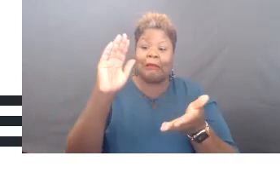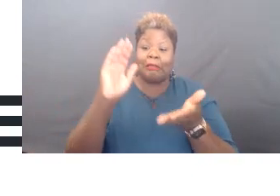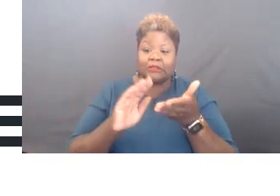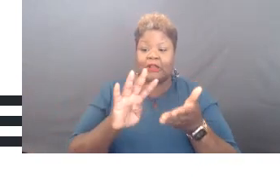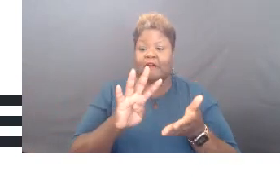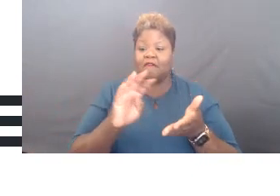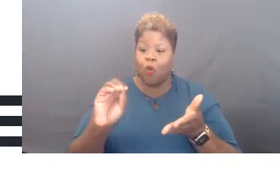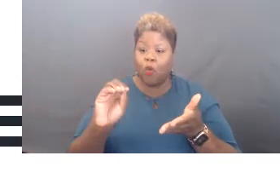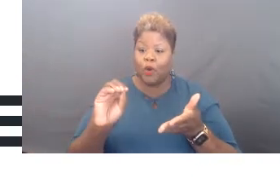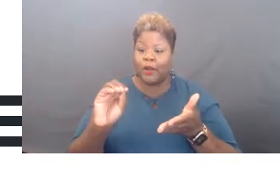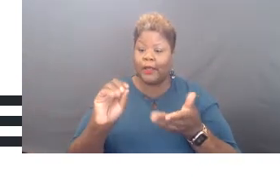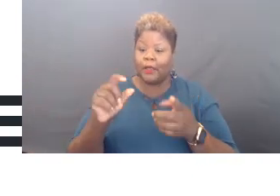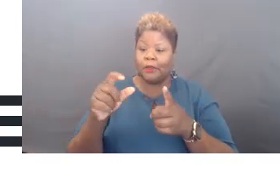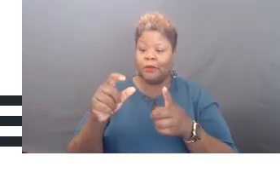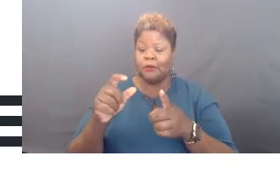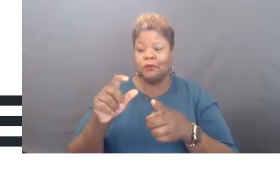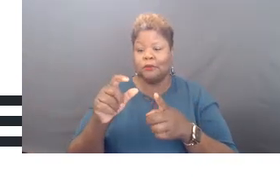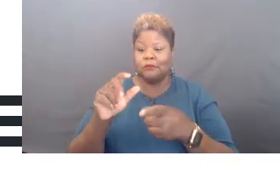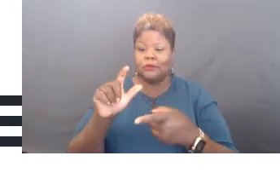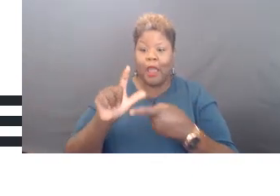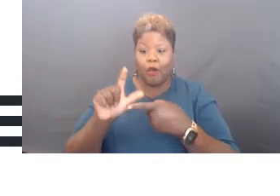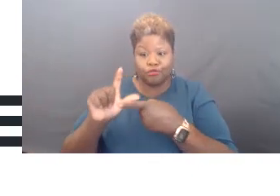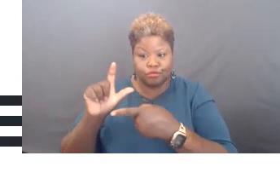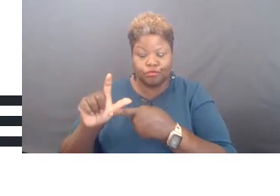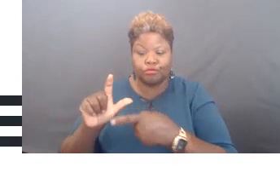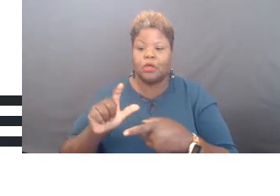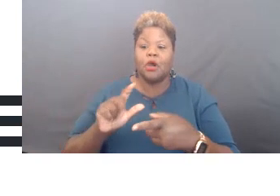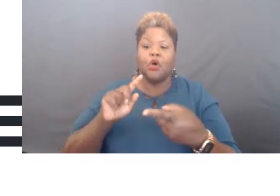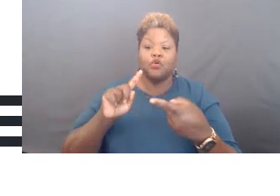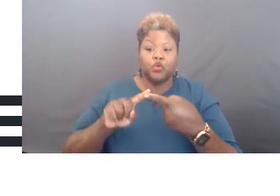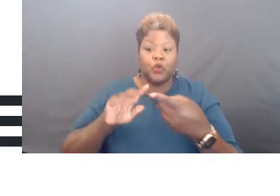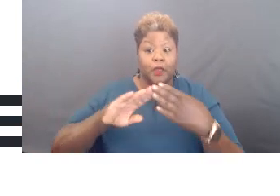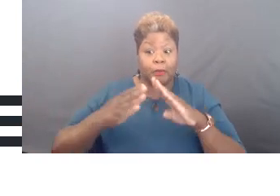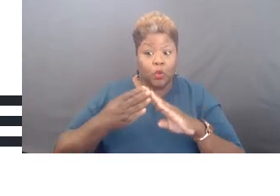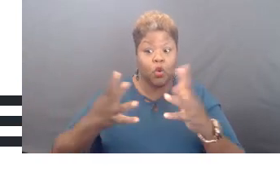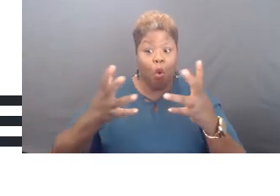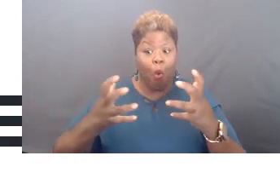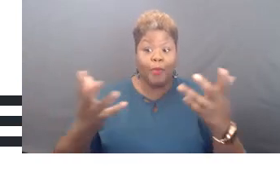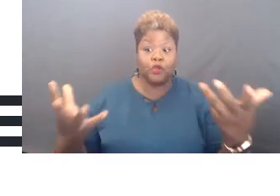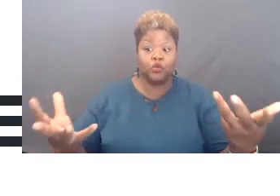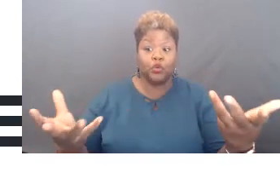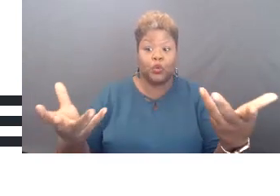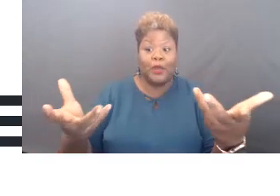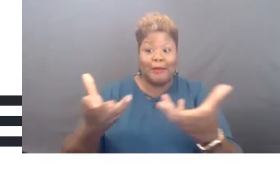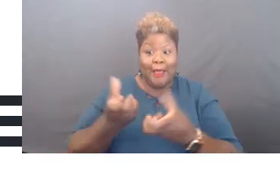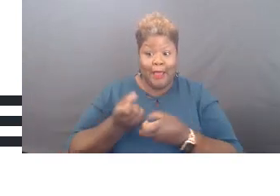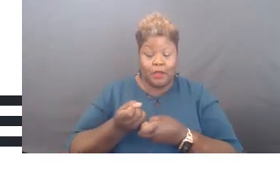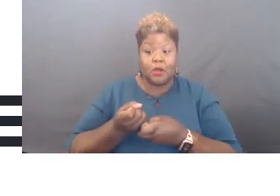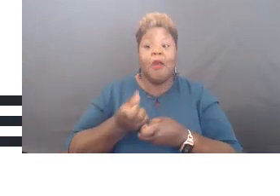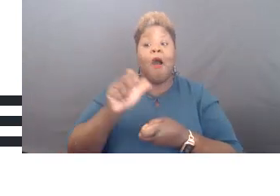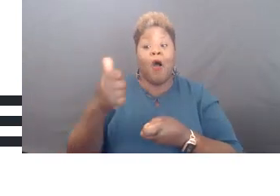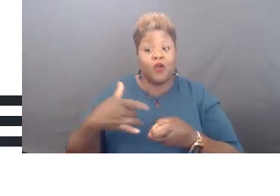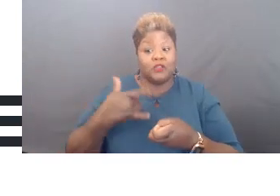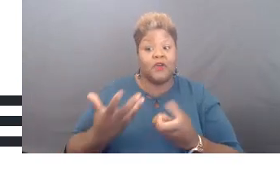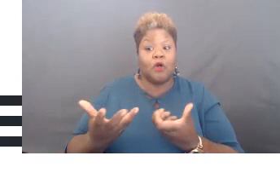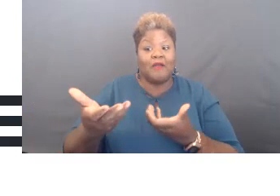specific enough to be applicable to the community you're hoping to engage, but general enough that others feel invited and tell their